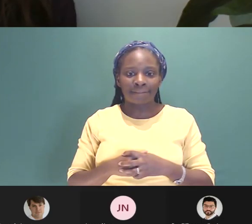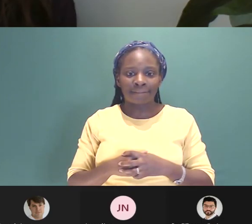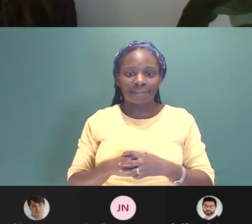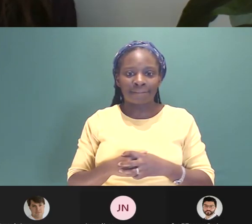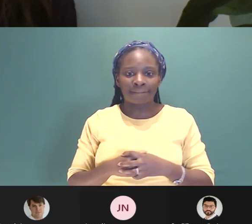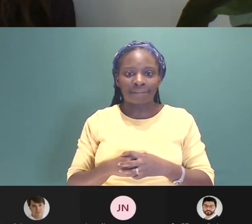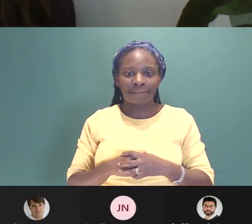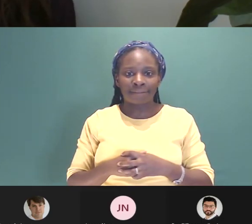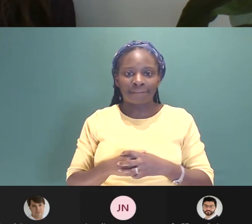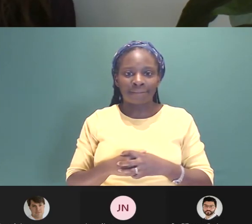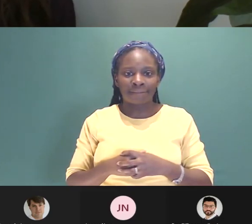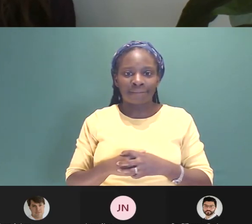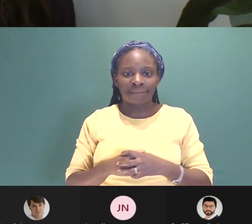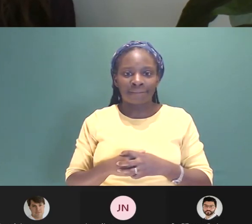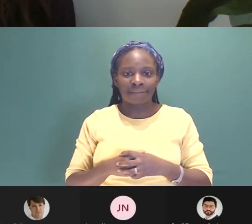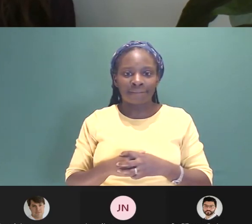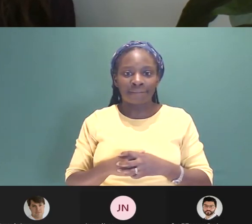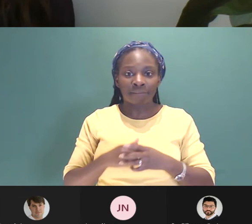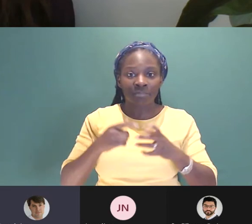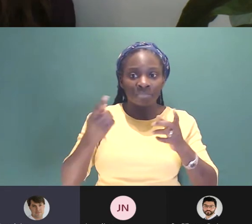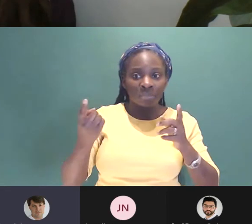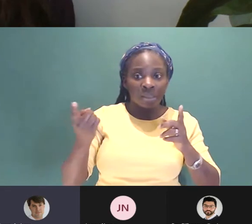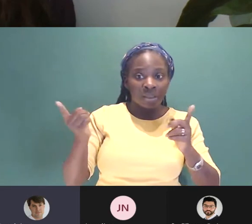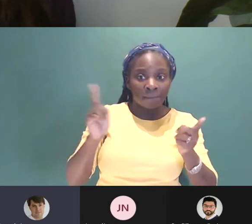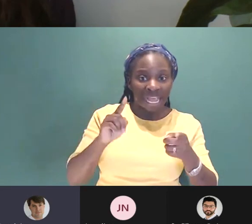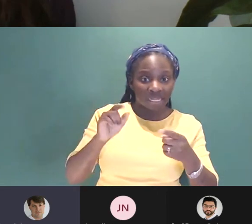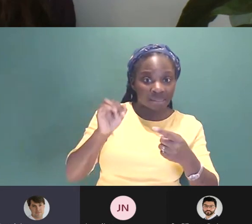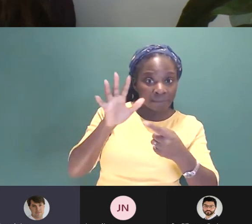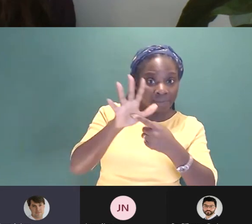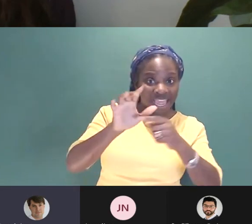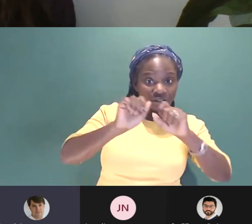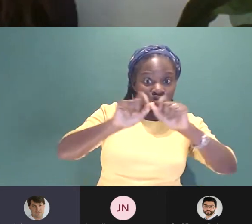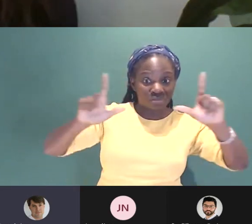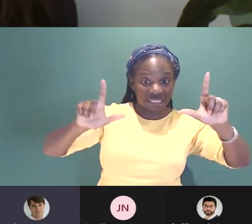Okay, should be. Are we back to the main screen? That's looking good. Yes.